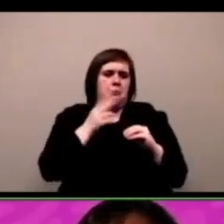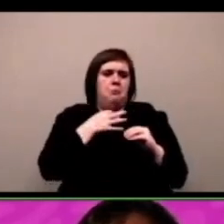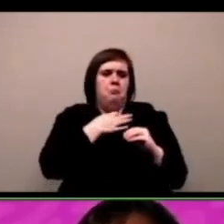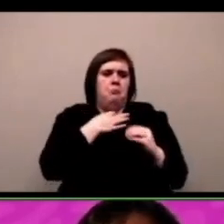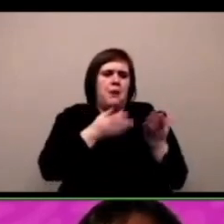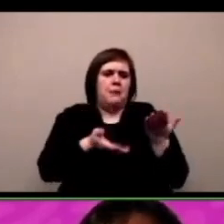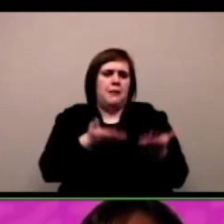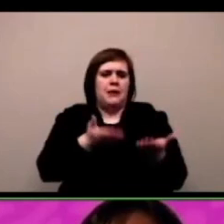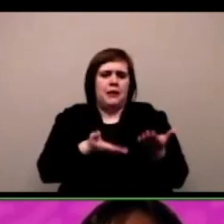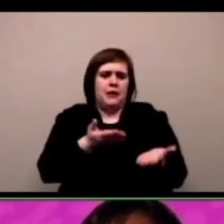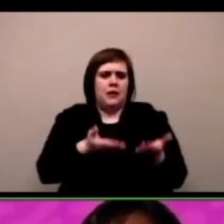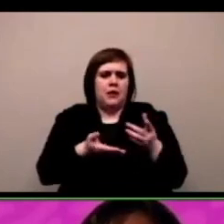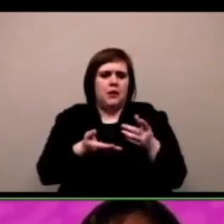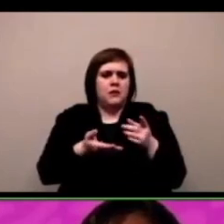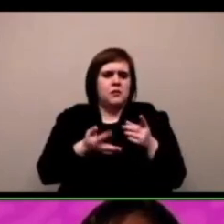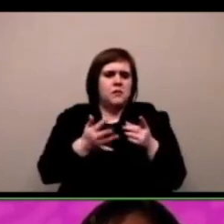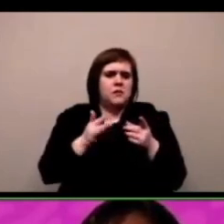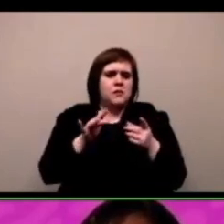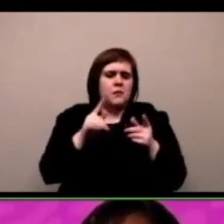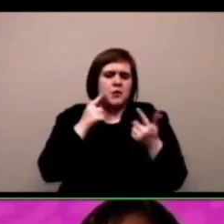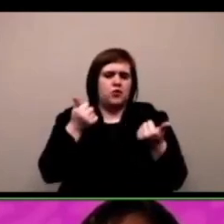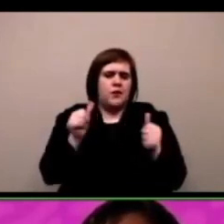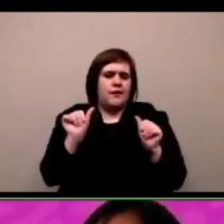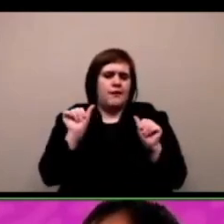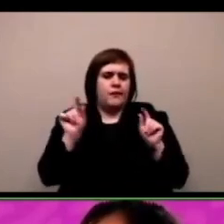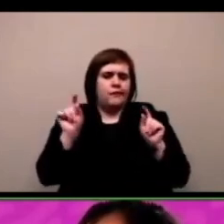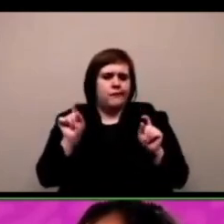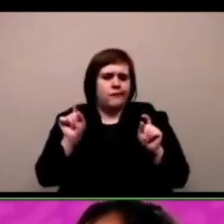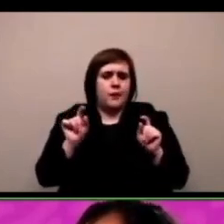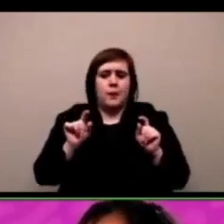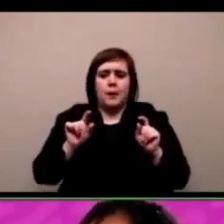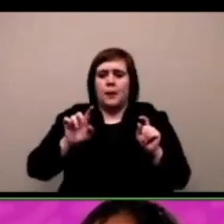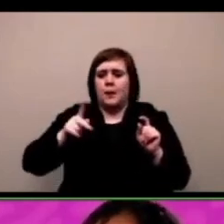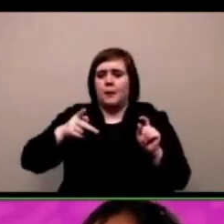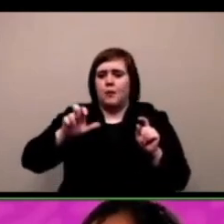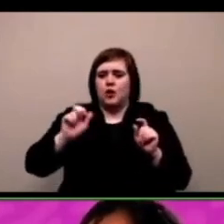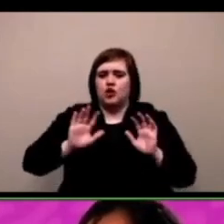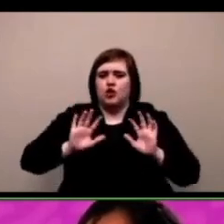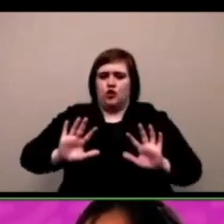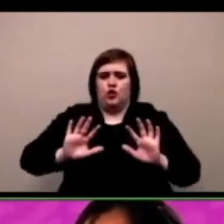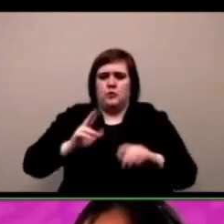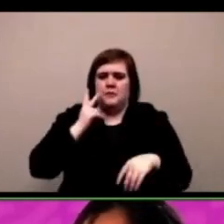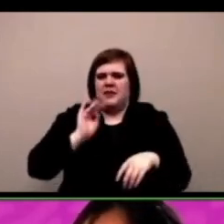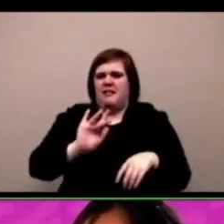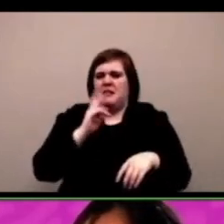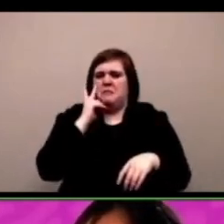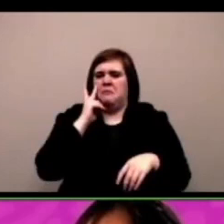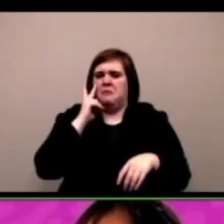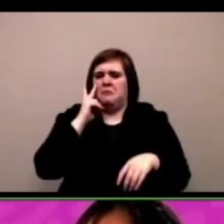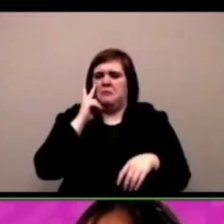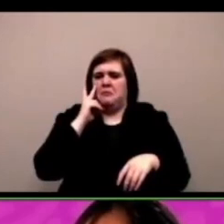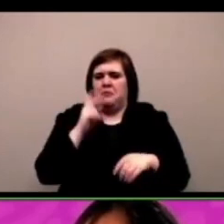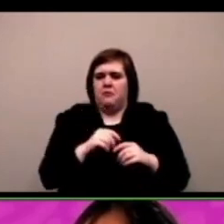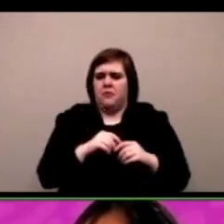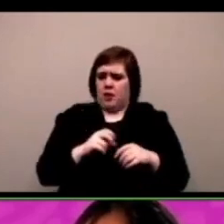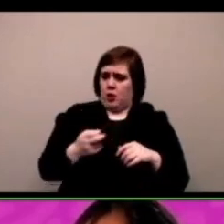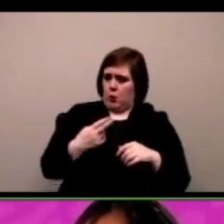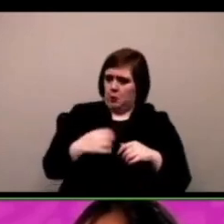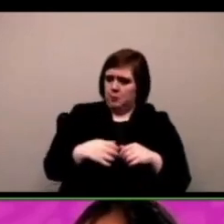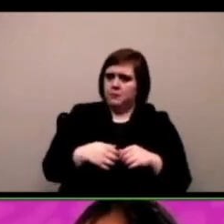Maybe let me try push. I'm just gonna click it. I'm not gonna put any blocks together. Oh.